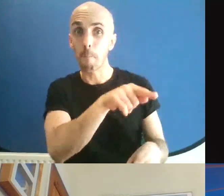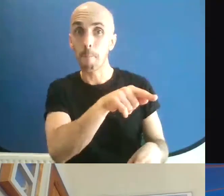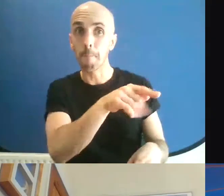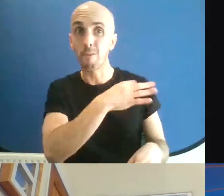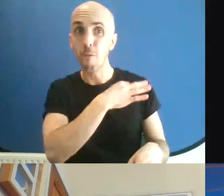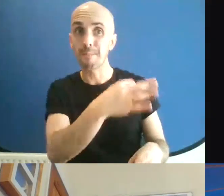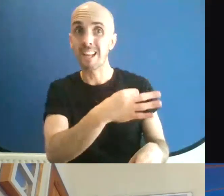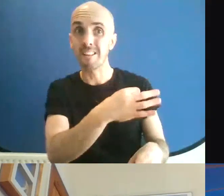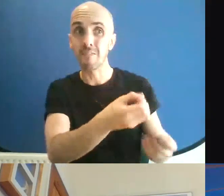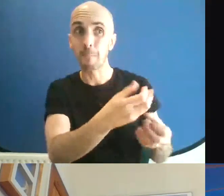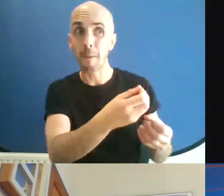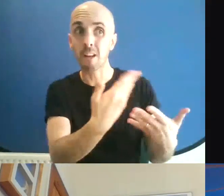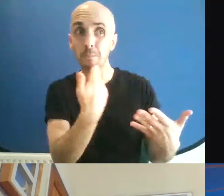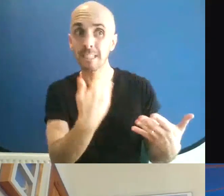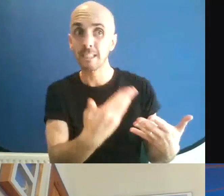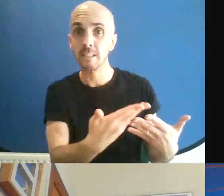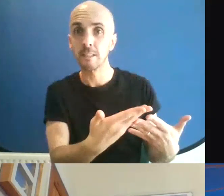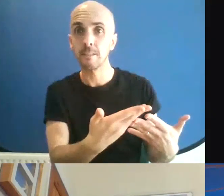group.